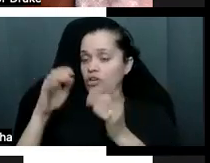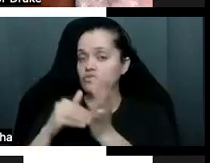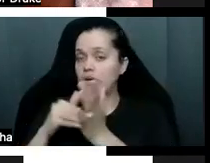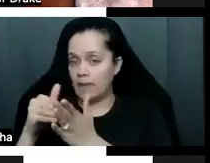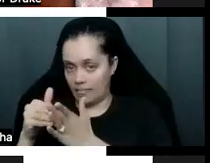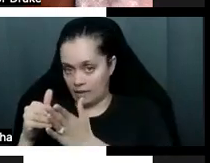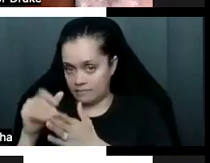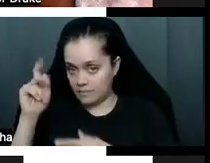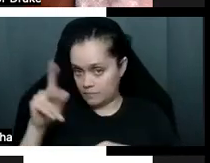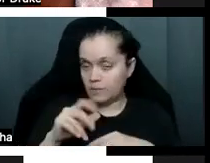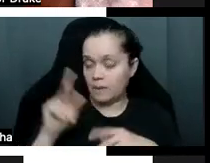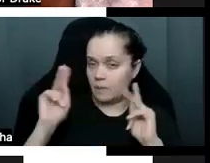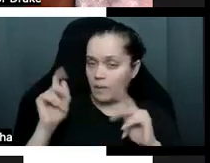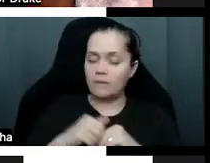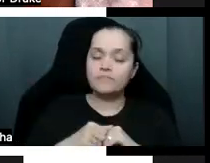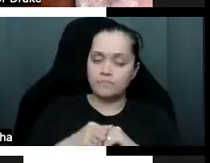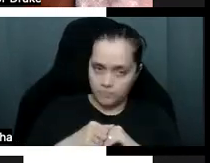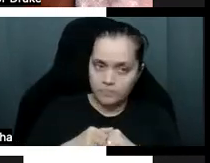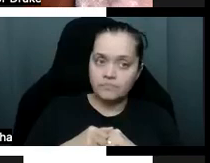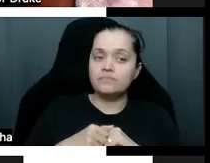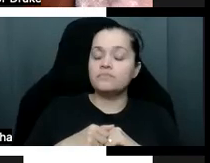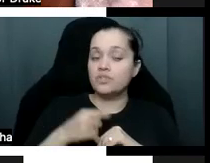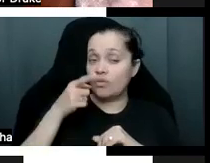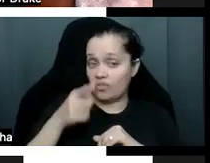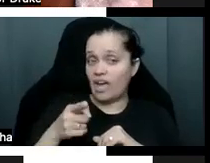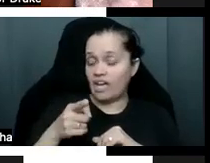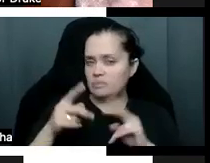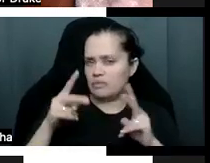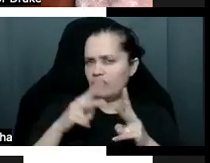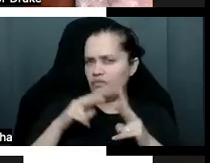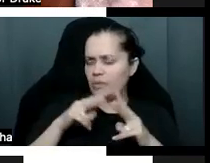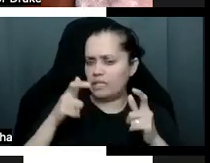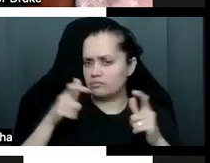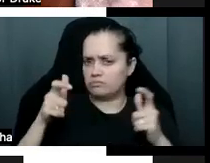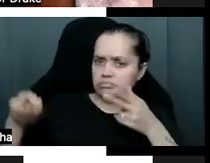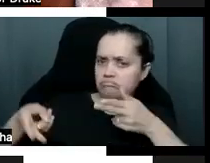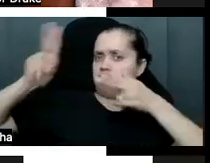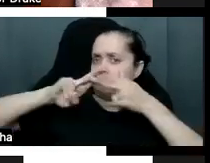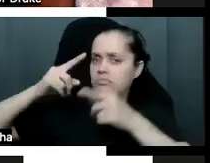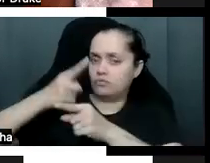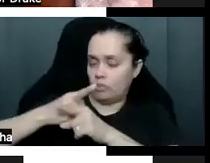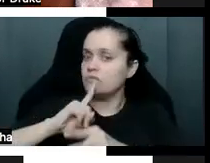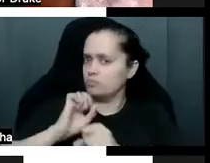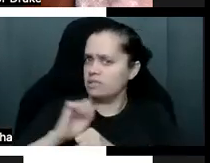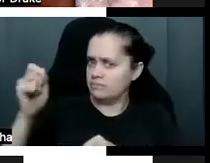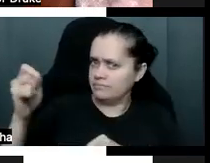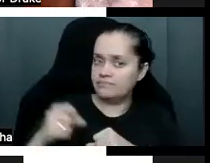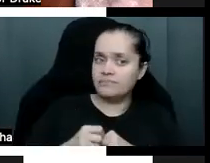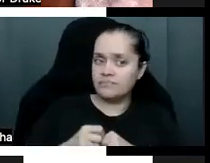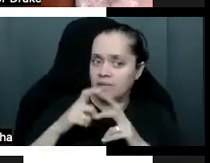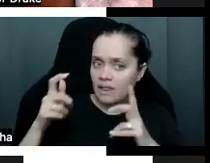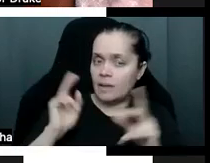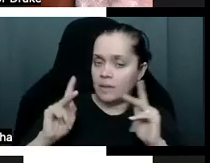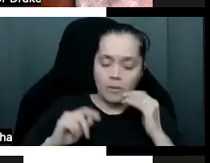million people. So that would be a very big increase, for sure. That would be a lot of